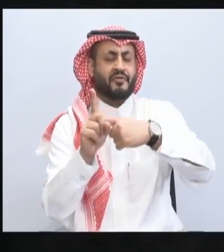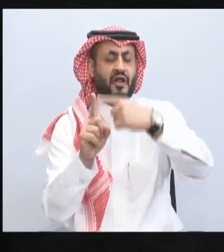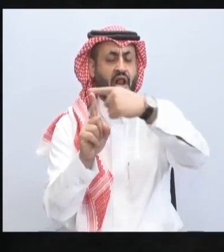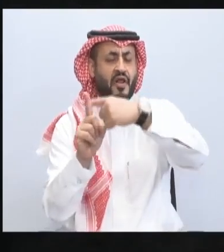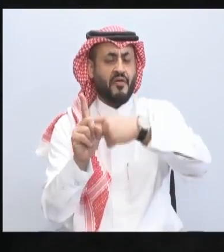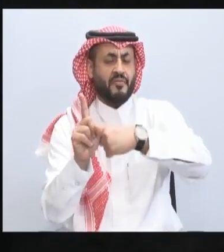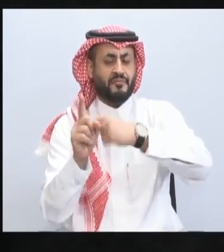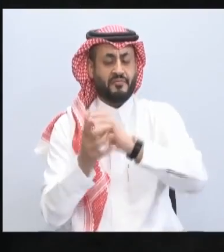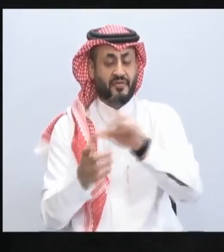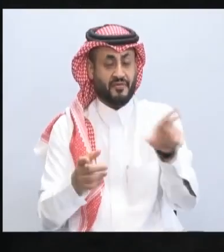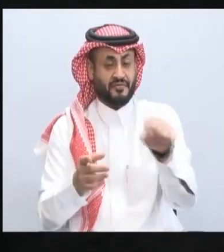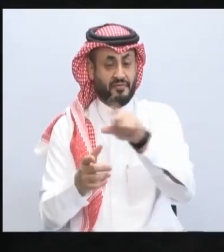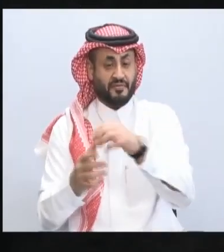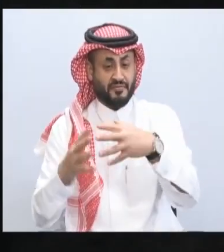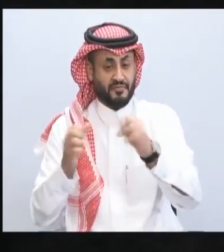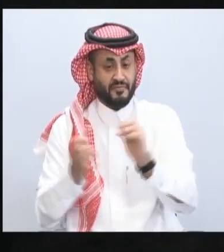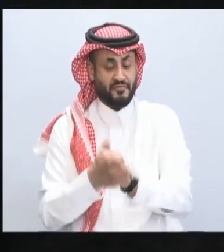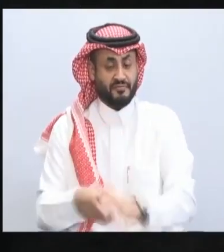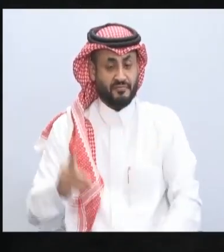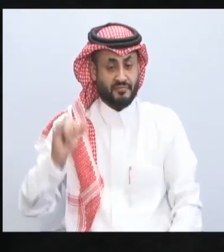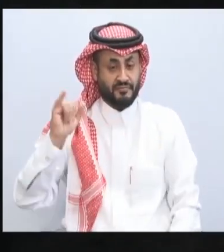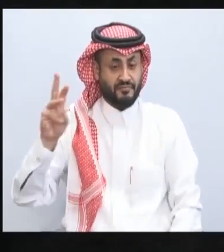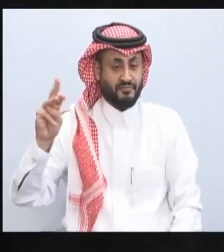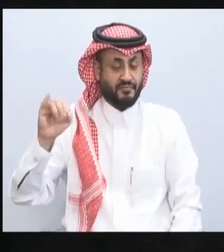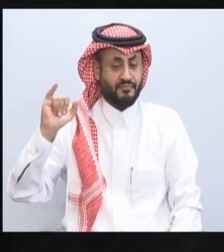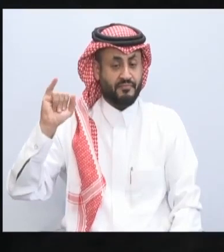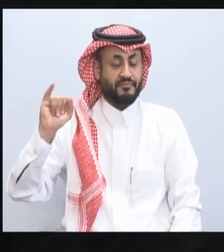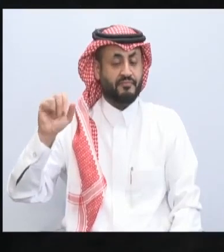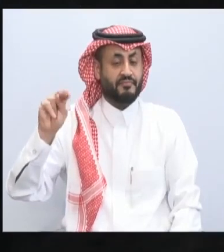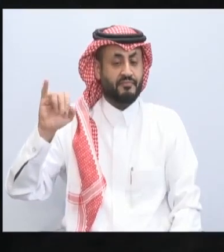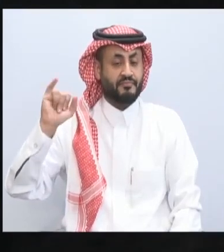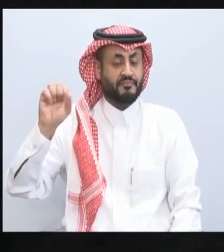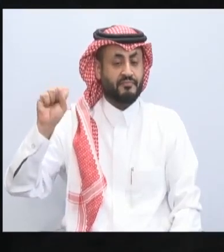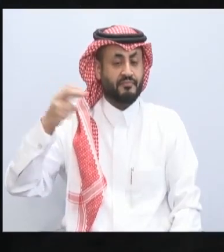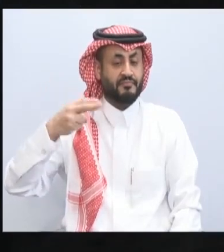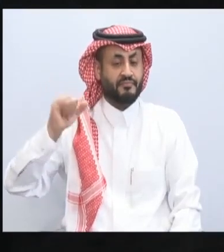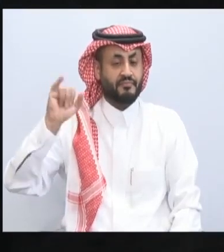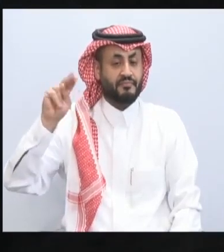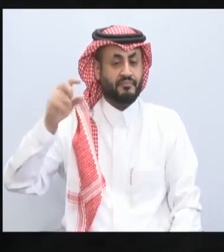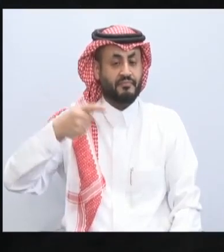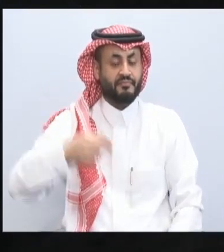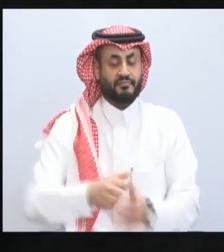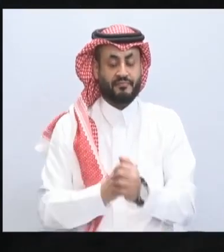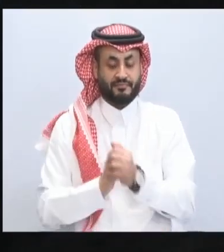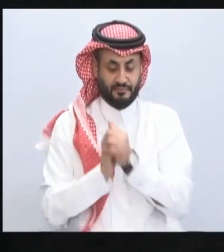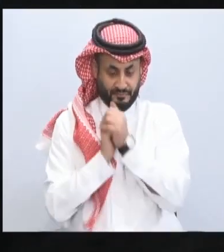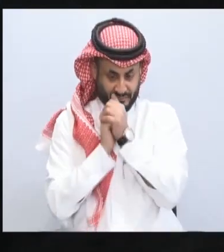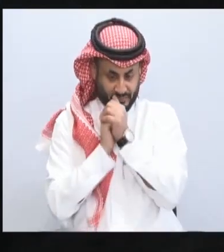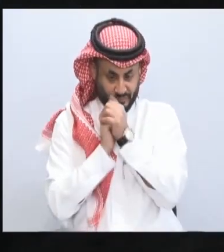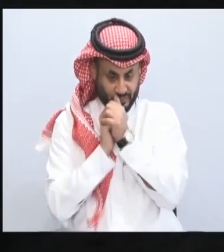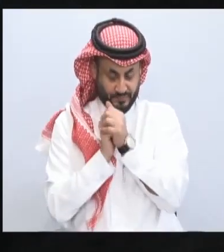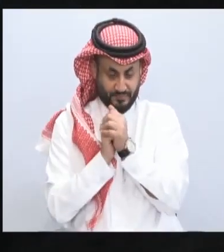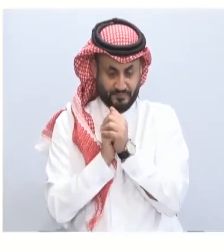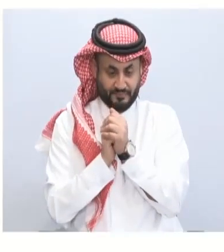lower. So we have something that is losing interest, losing contact or energy. It's the same meaning that we have here.